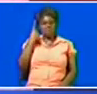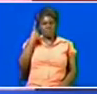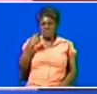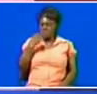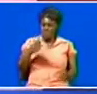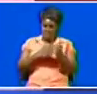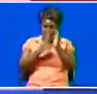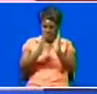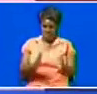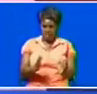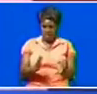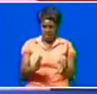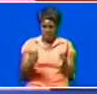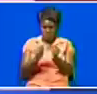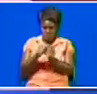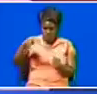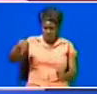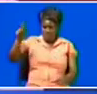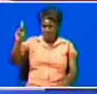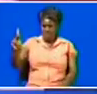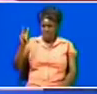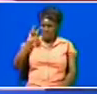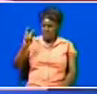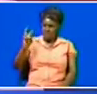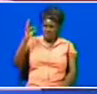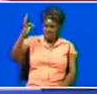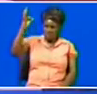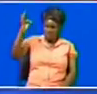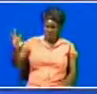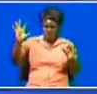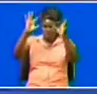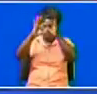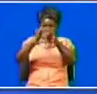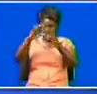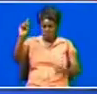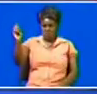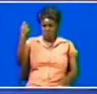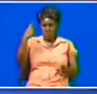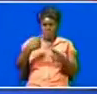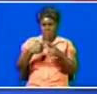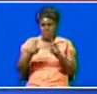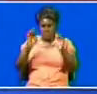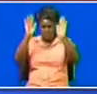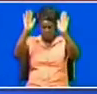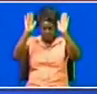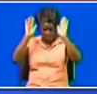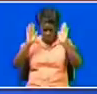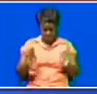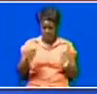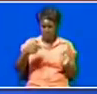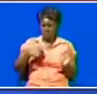tunaambia viongozi wetu tukiongozwa na Peter Kenneth tuangalie mbele, tuunganishe Kenya. Lakini kitu ya maana sana nataka